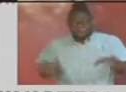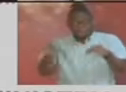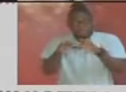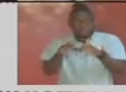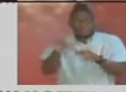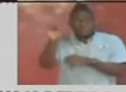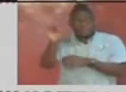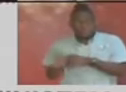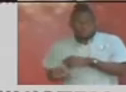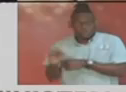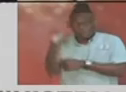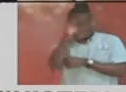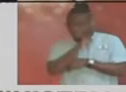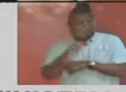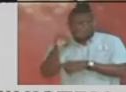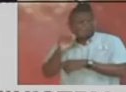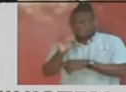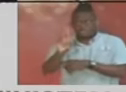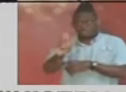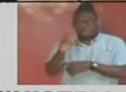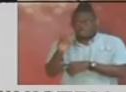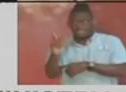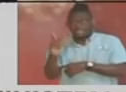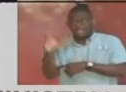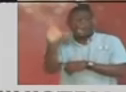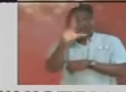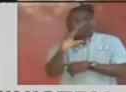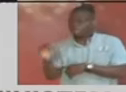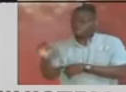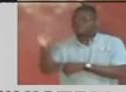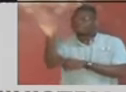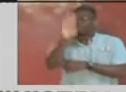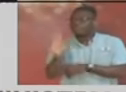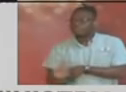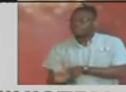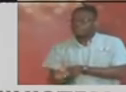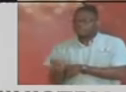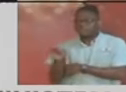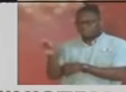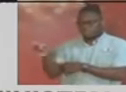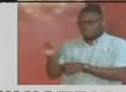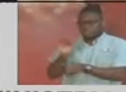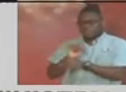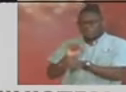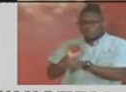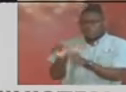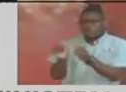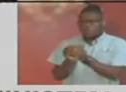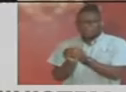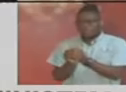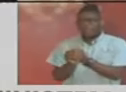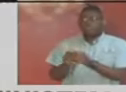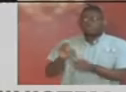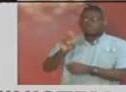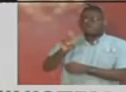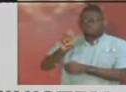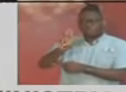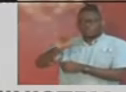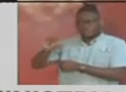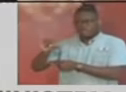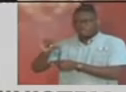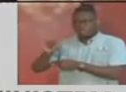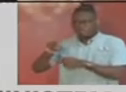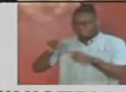the Brazil. We have been working with the University of the West Indies for gene sequencing, and in doing